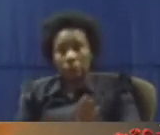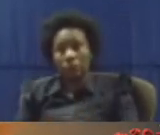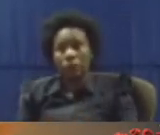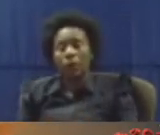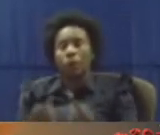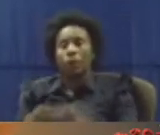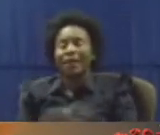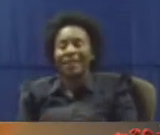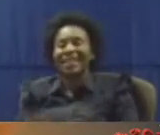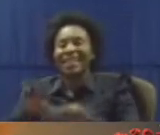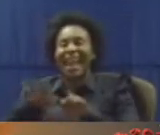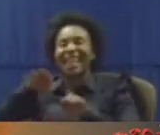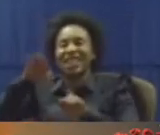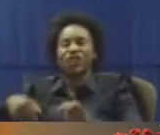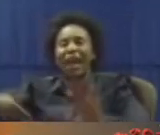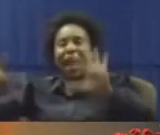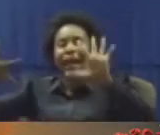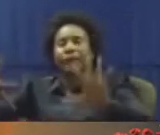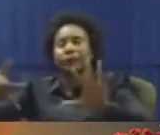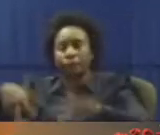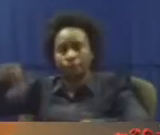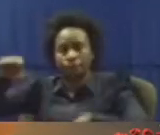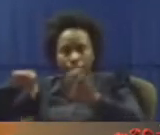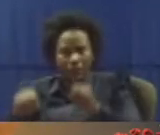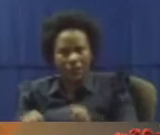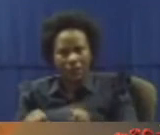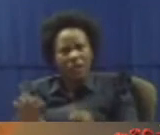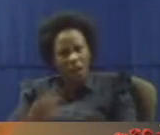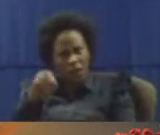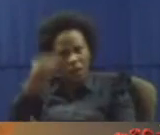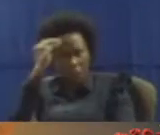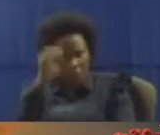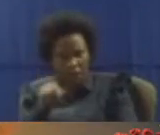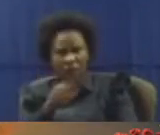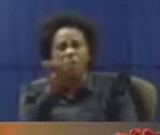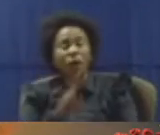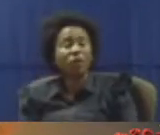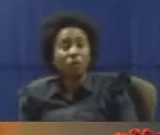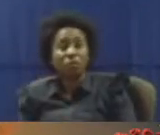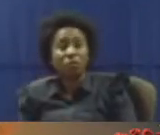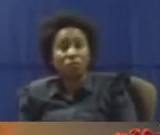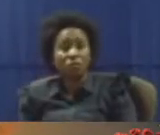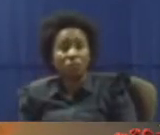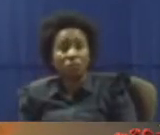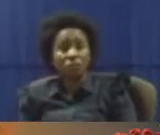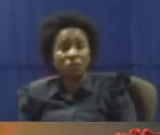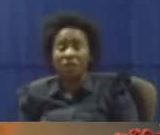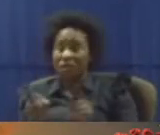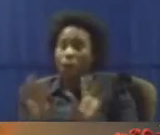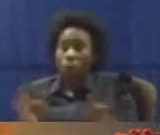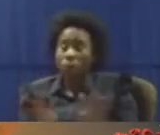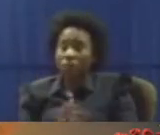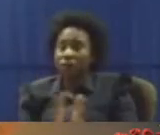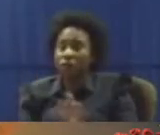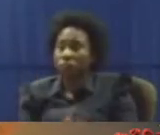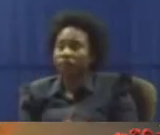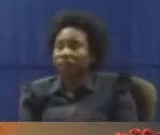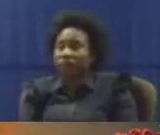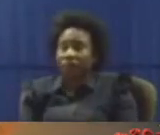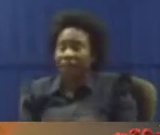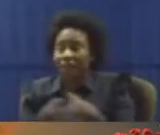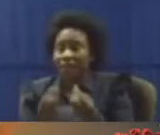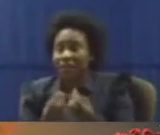load shedding. Does South Africa know what this means? Not just for lights, not just for appliances, but for water